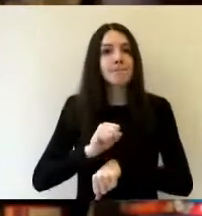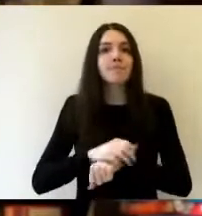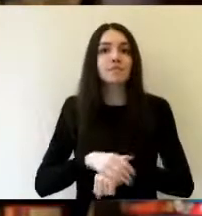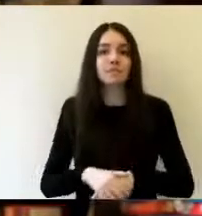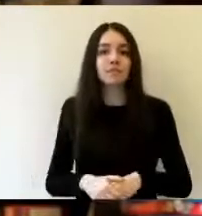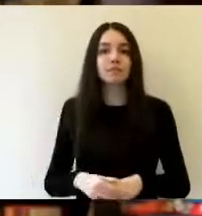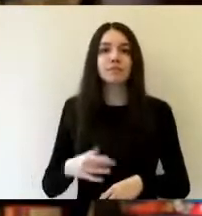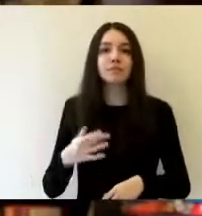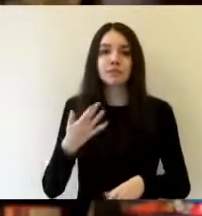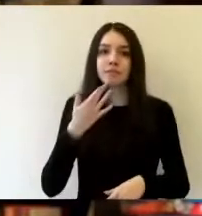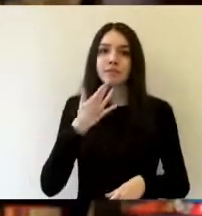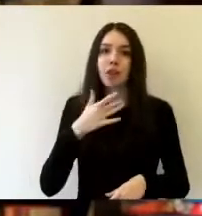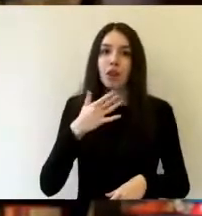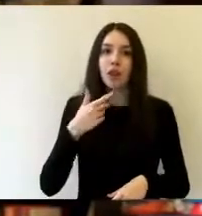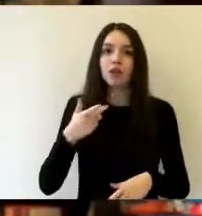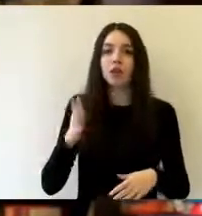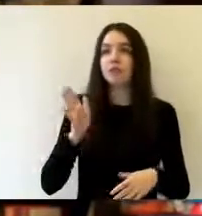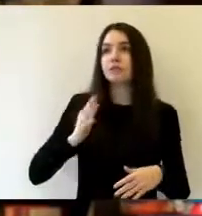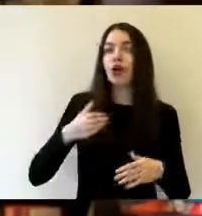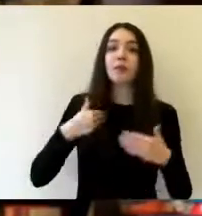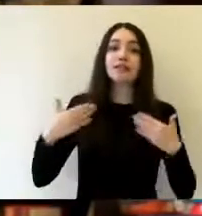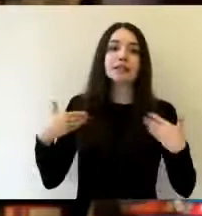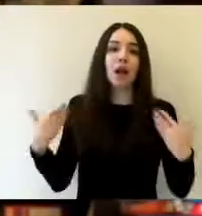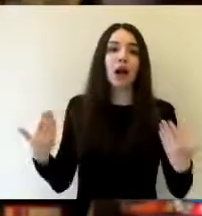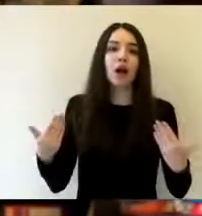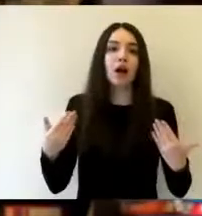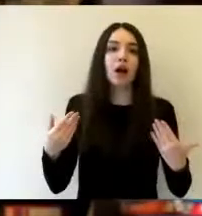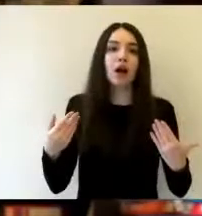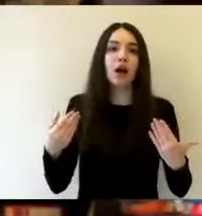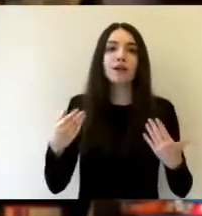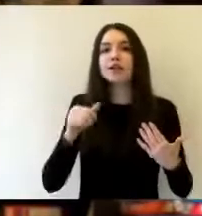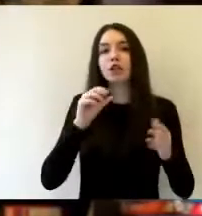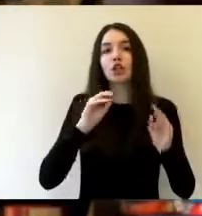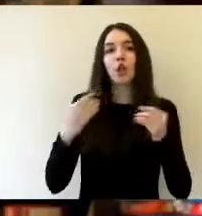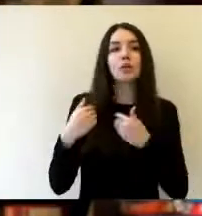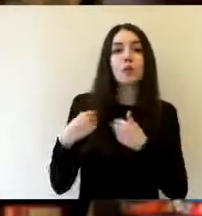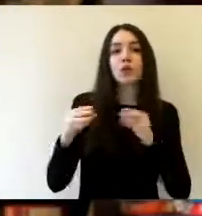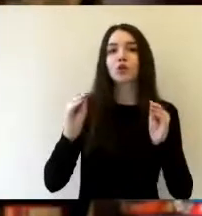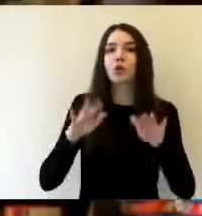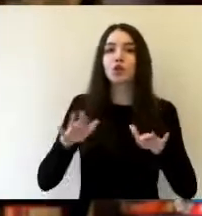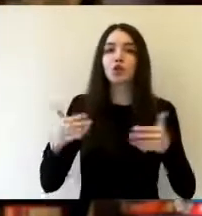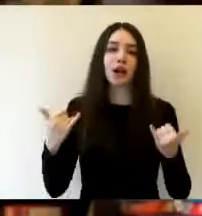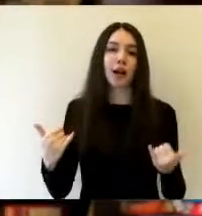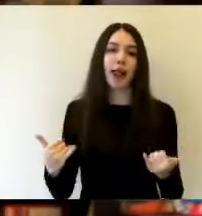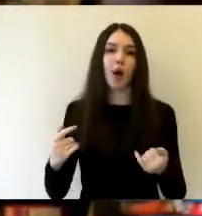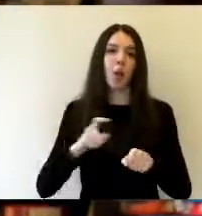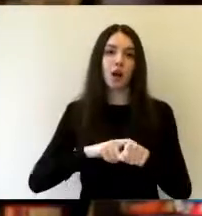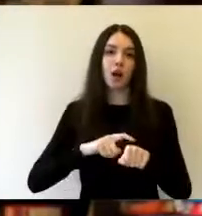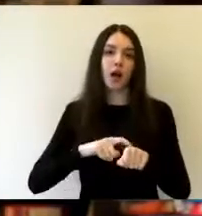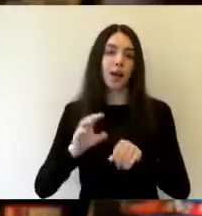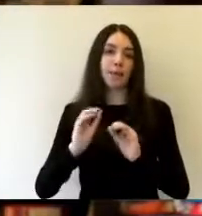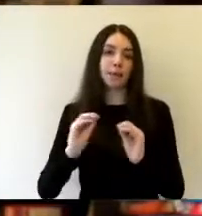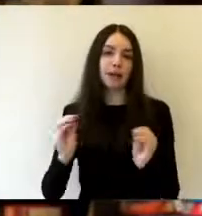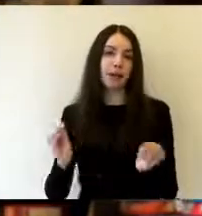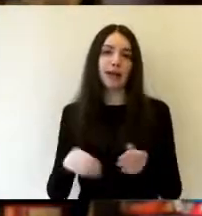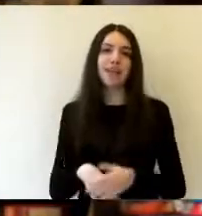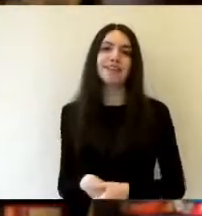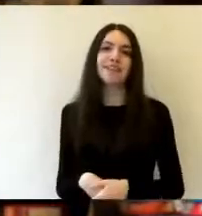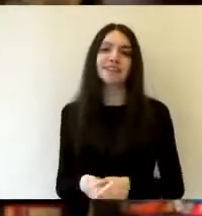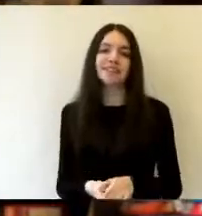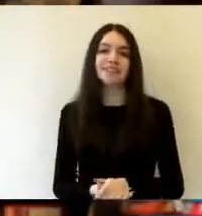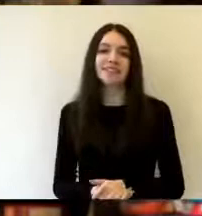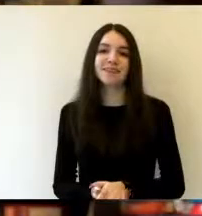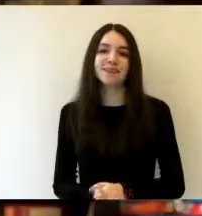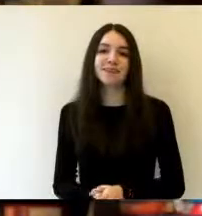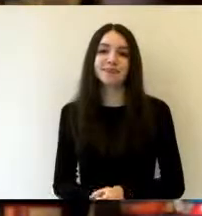young, when I didn't have responsibilities, when I didn't have children. Now I have no time. The idea of doing that is much more complicated. We